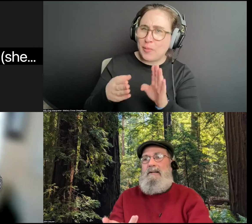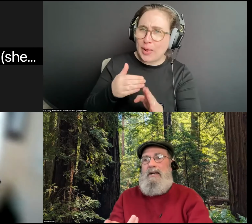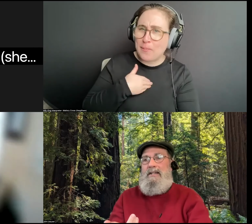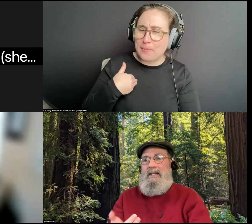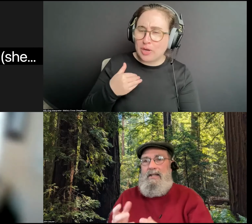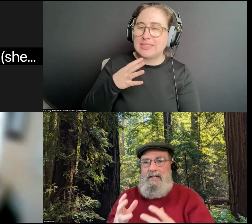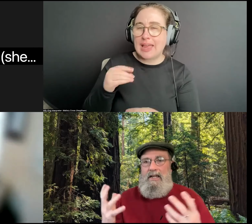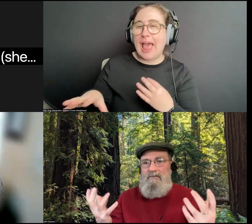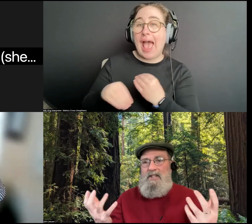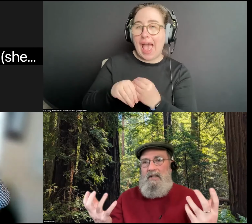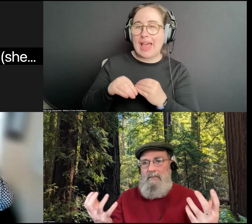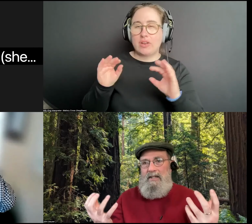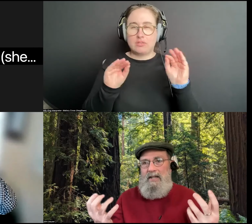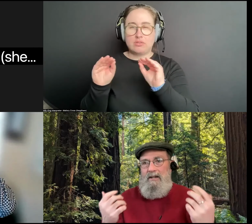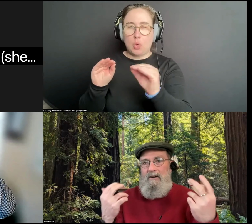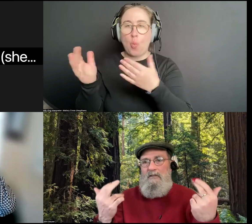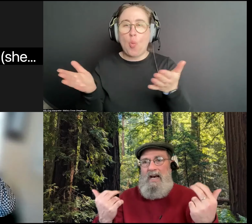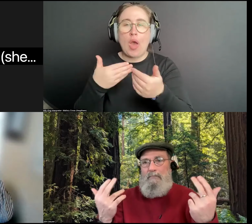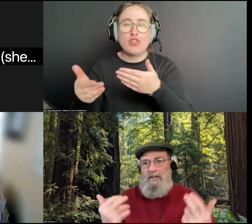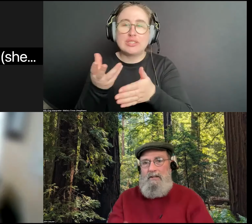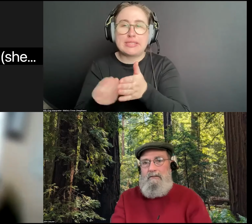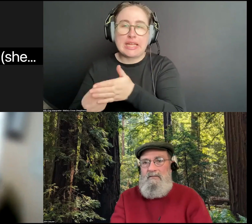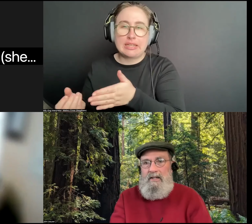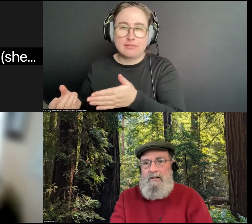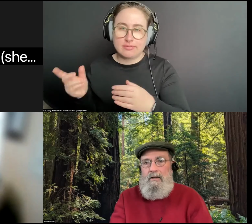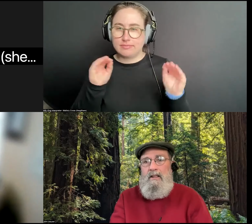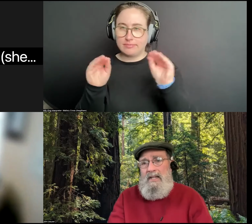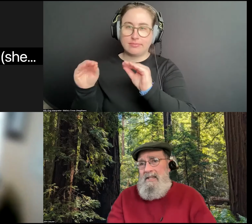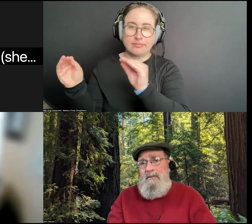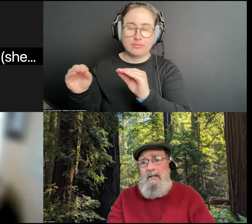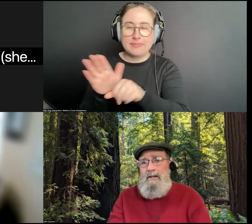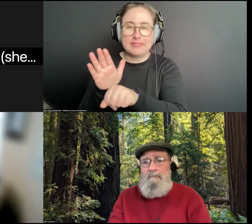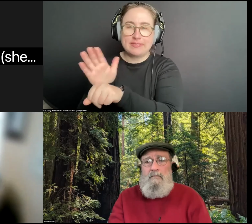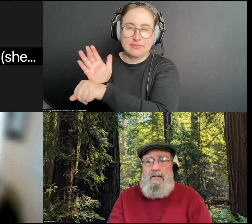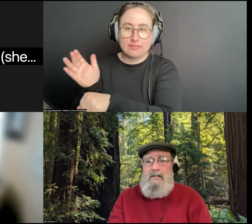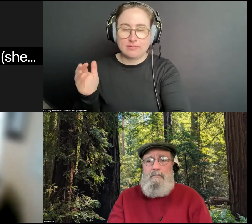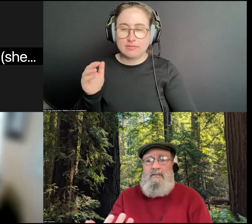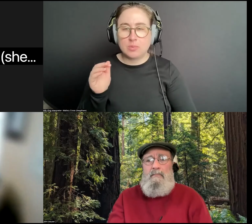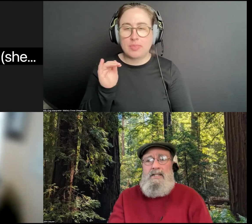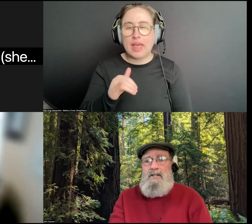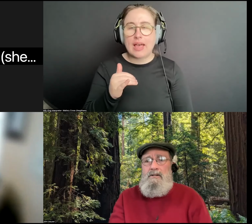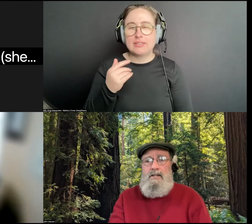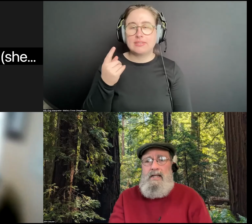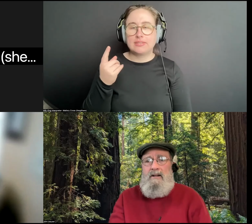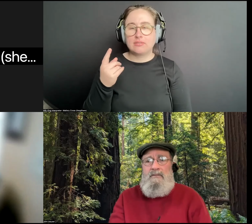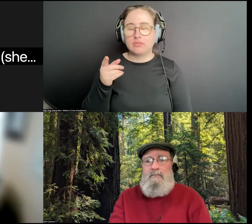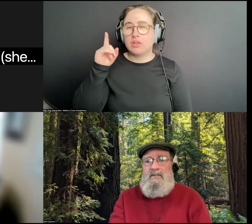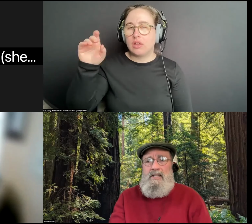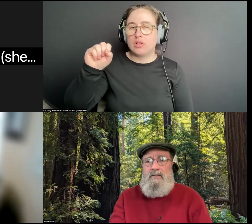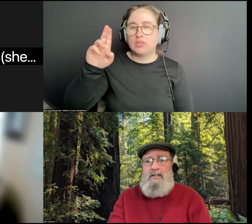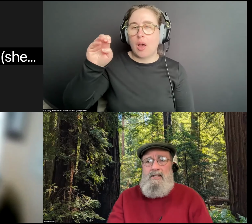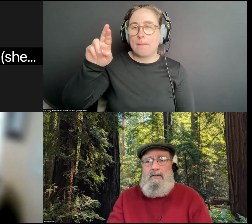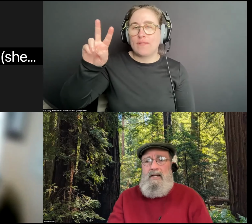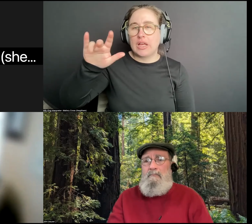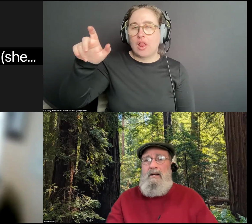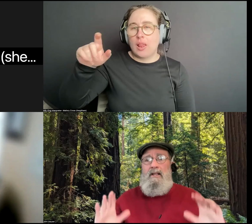the missing metadata and enriching the metadata of that particular event. That's something, Somerville, Massachusetts had a film